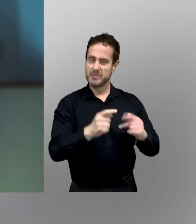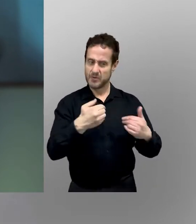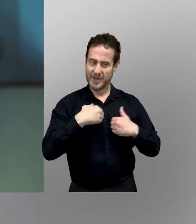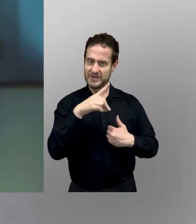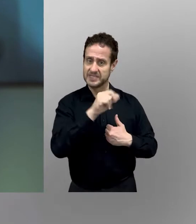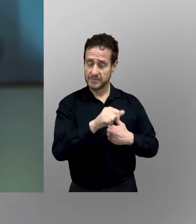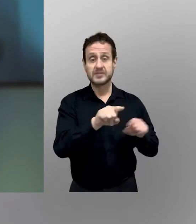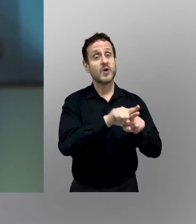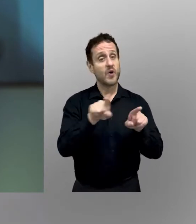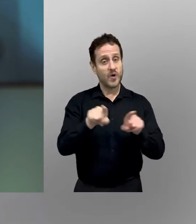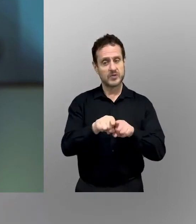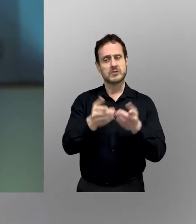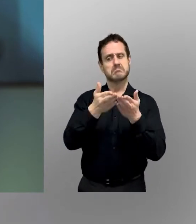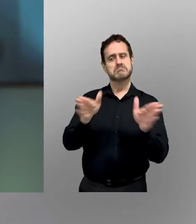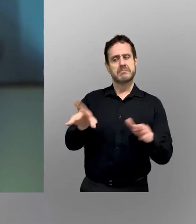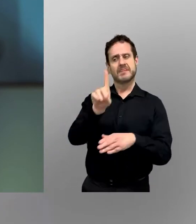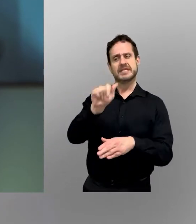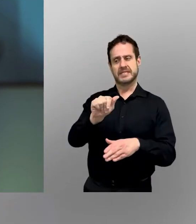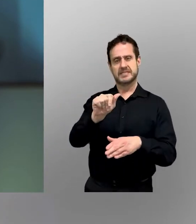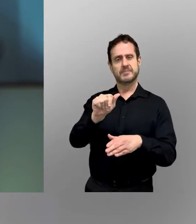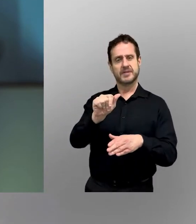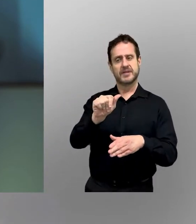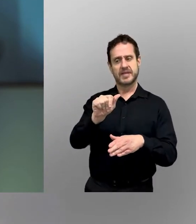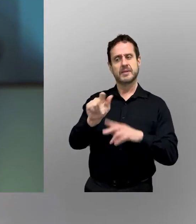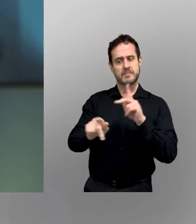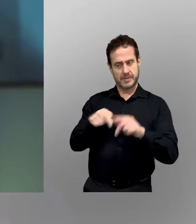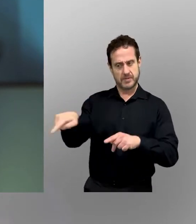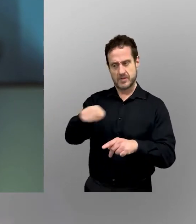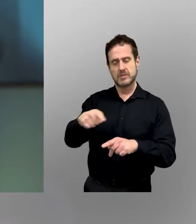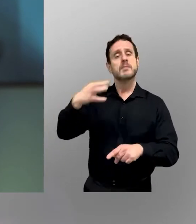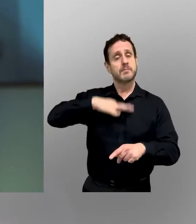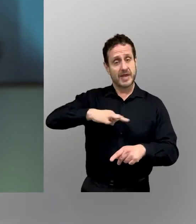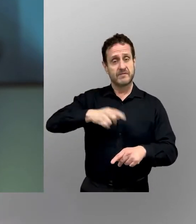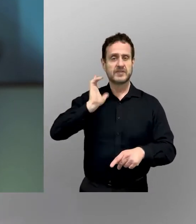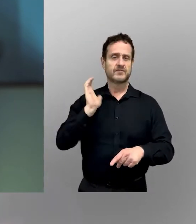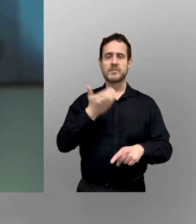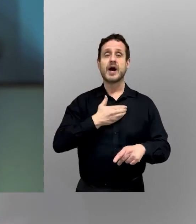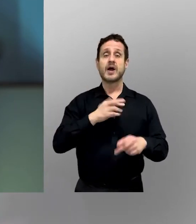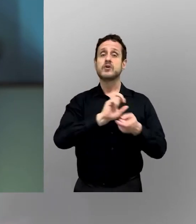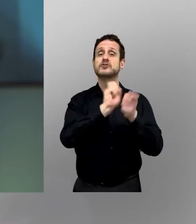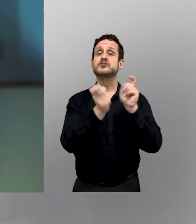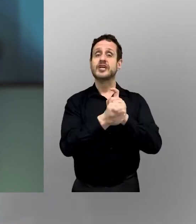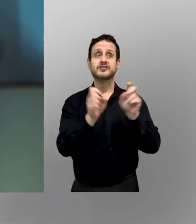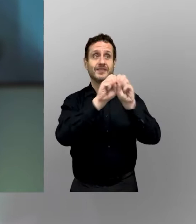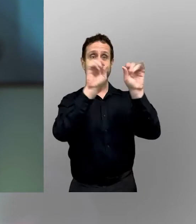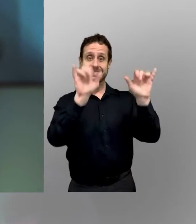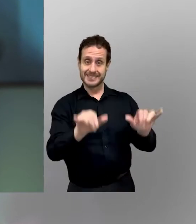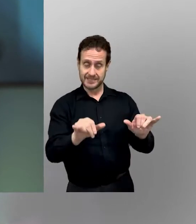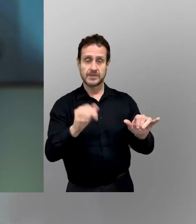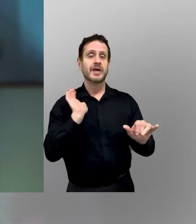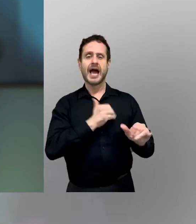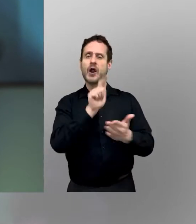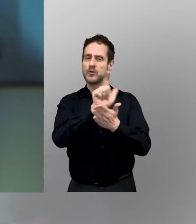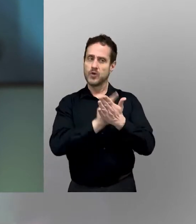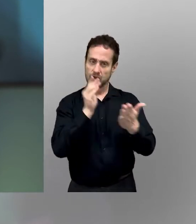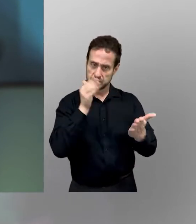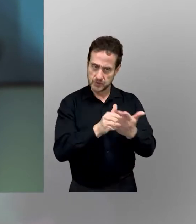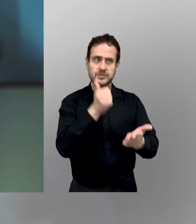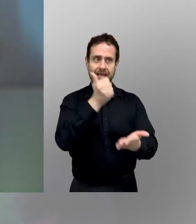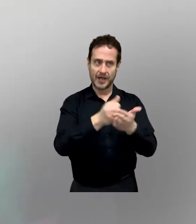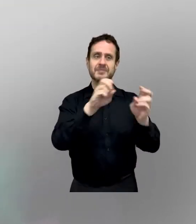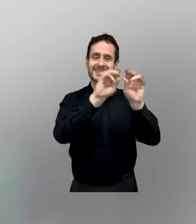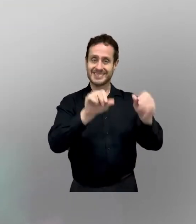across the state, and also the broader disability community benefits from our systemic reform